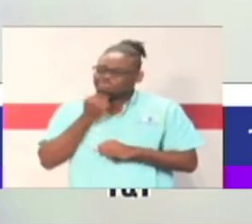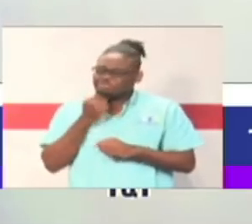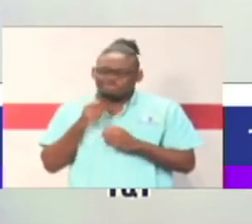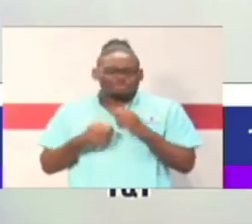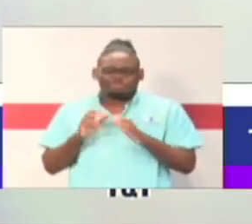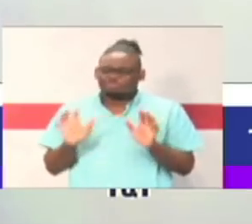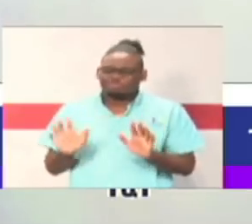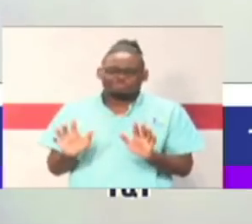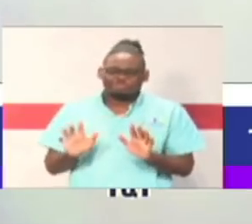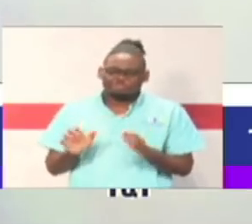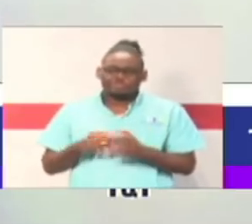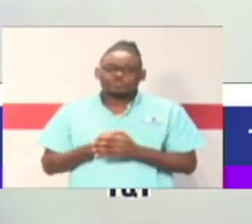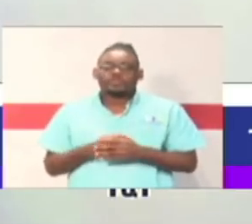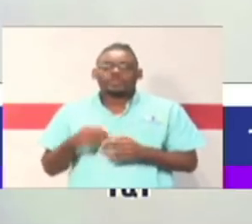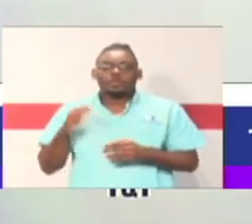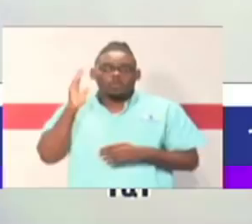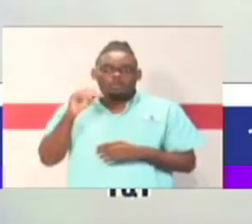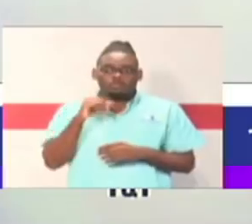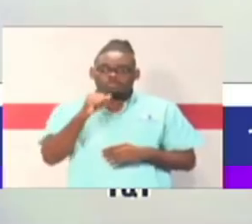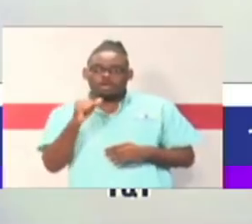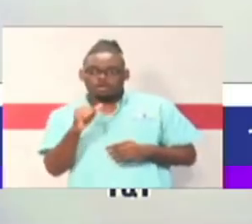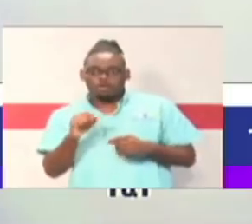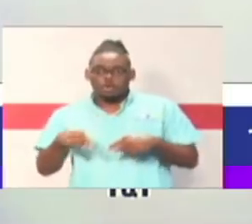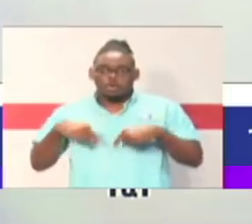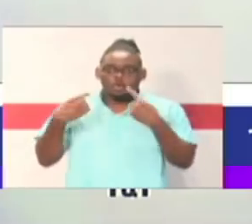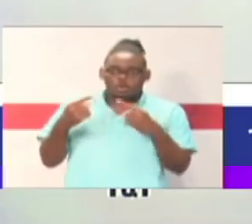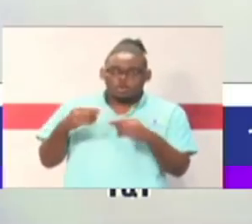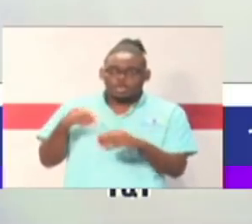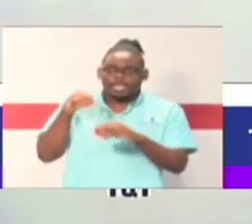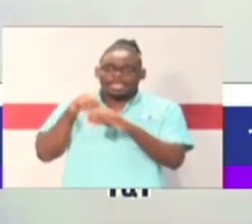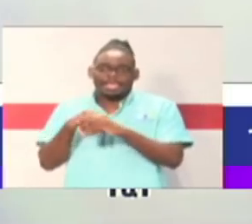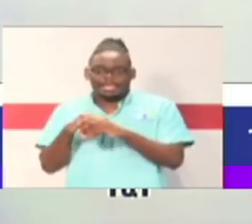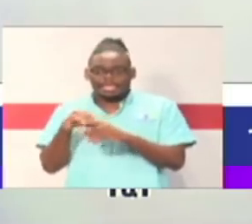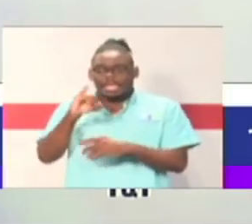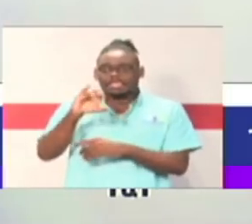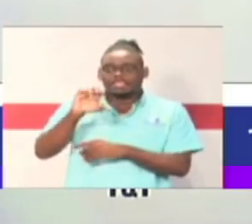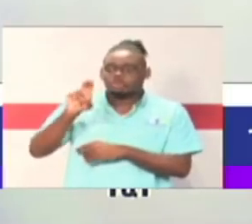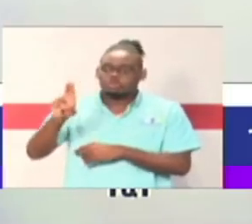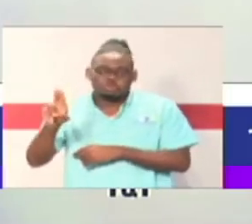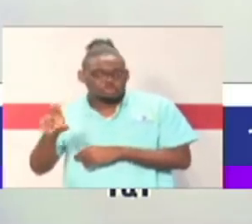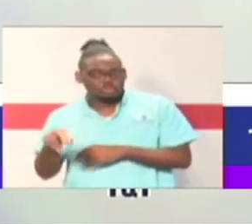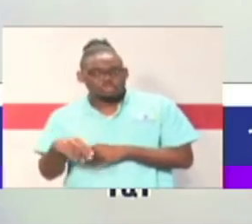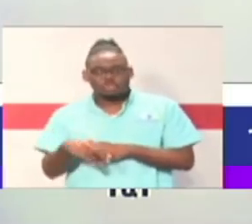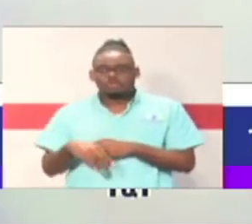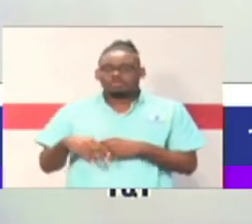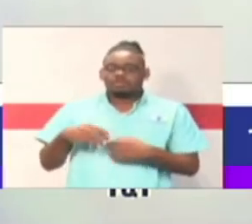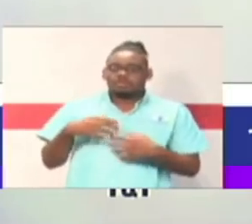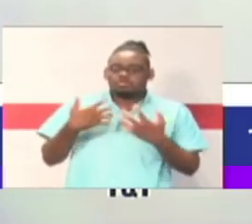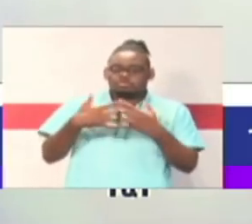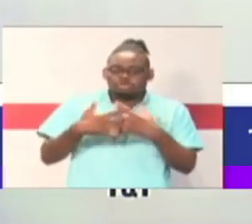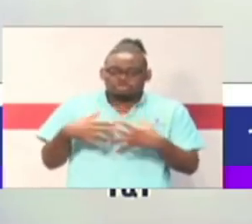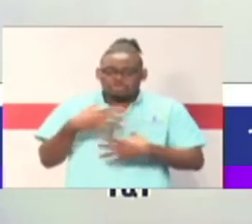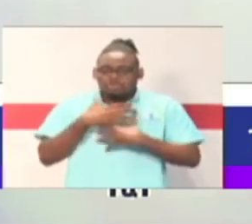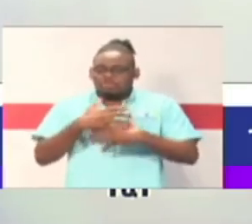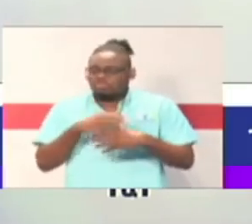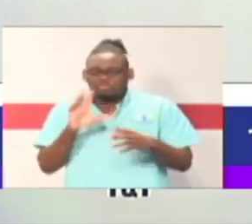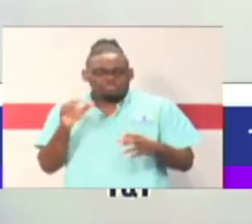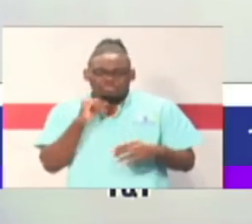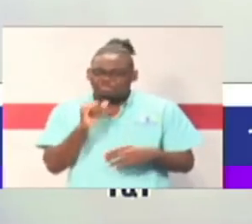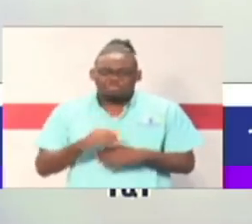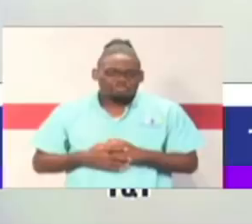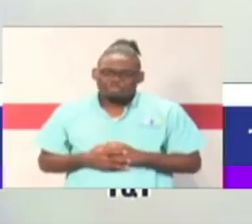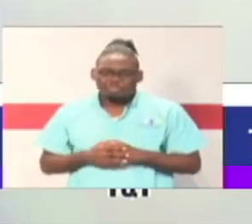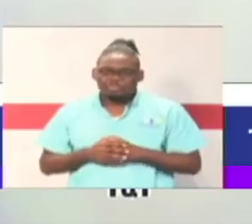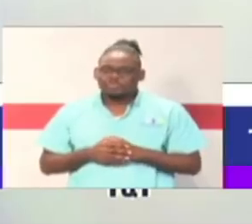will not end up in an ICU on a ventilator. So yes, and people might say it's late in pregnancy. Why